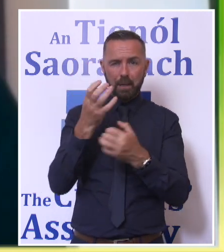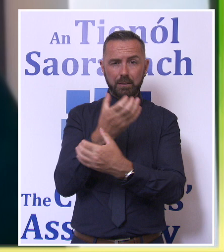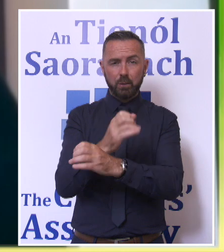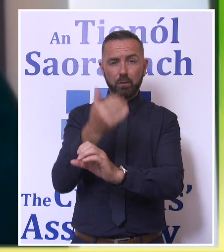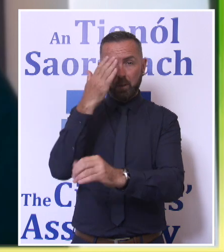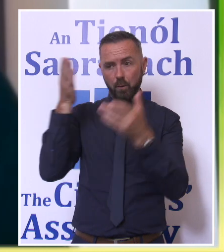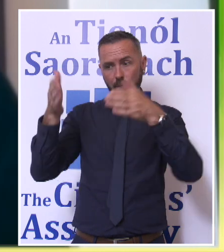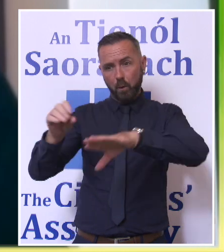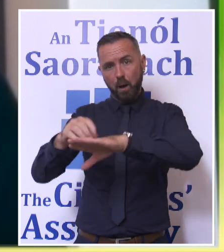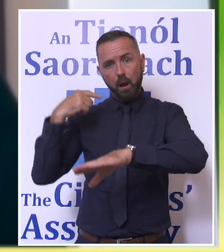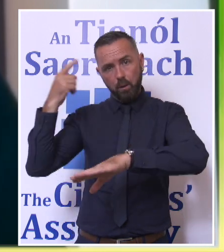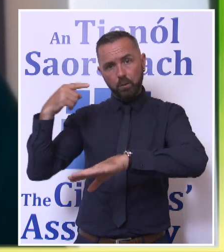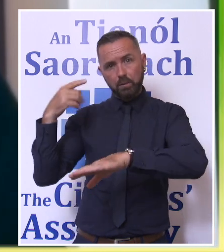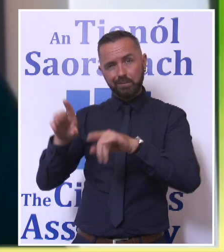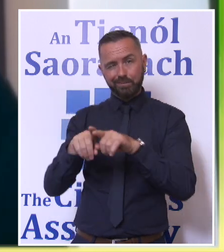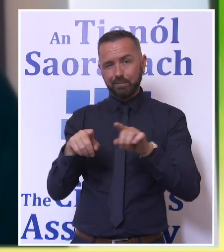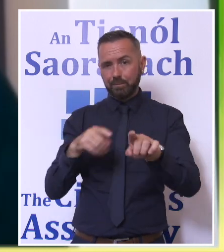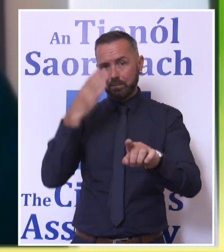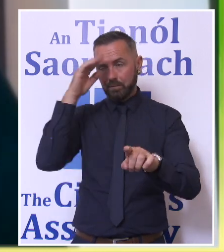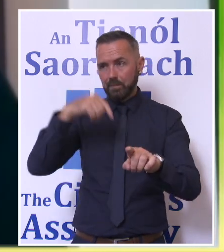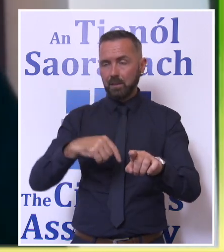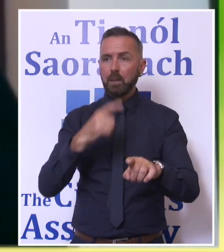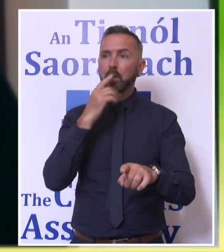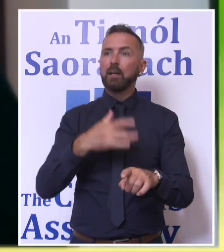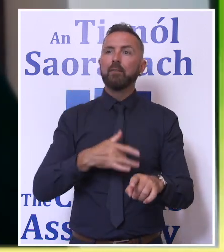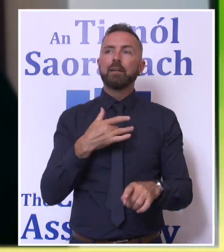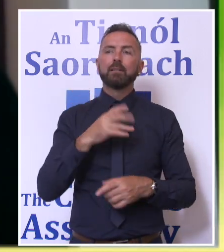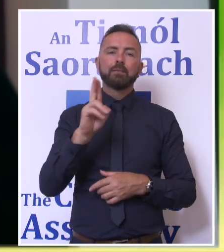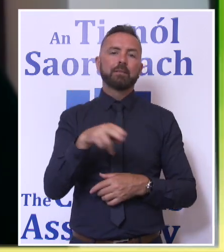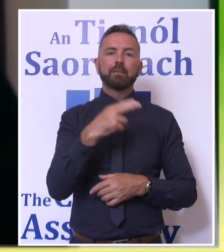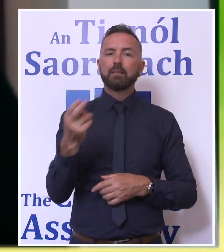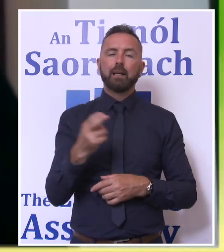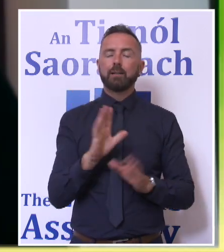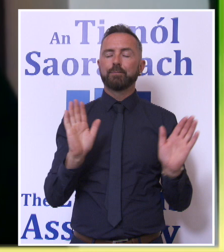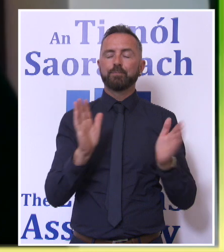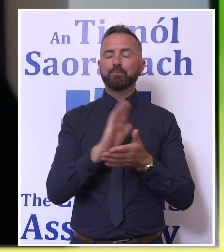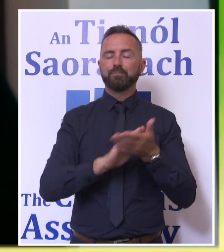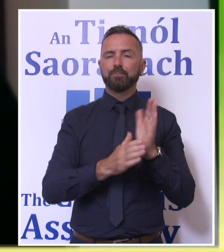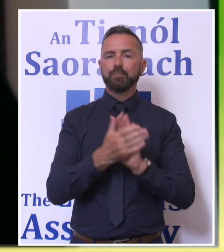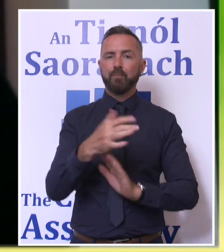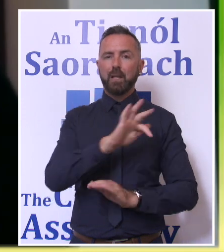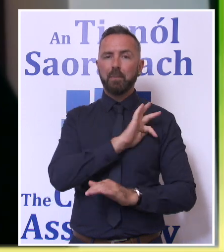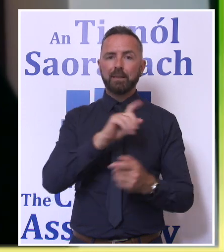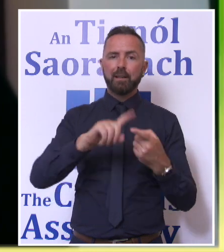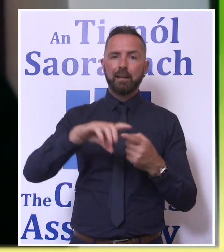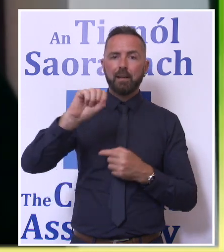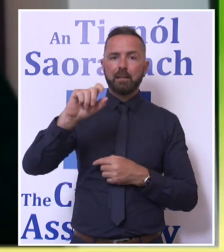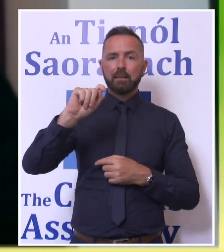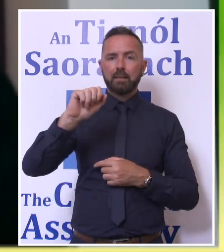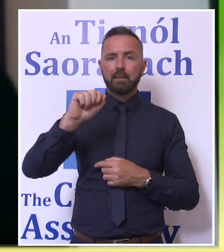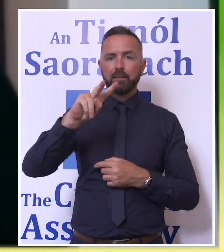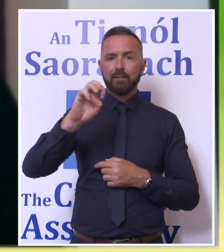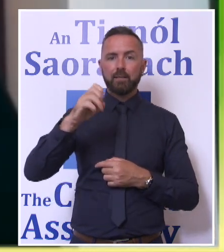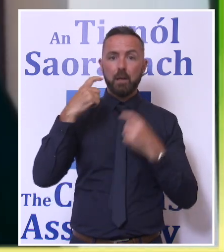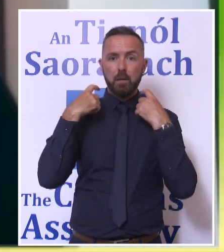you know. And I just found I couldn't do it. Myself and Steve, the Mayor of Liverpool, you